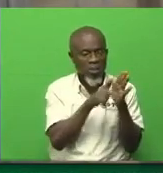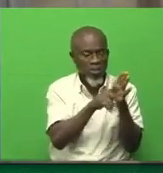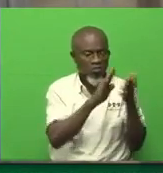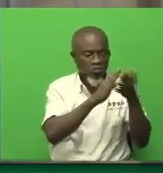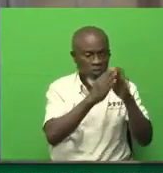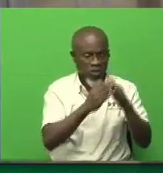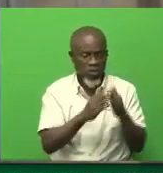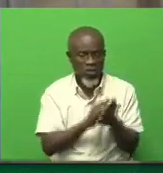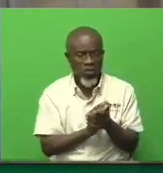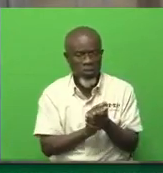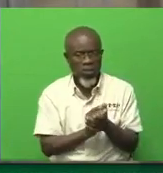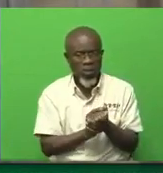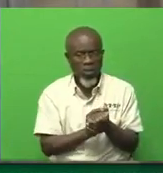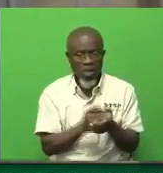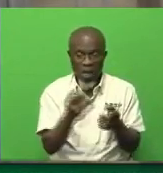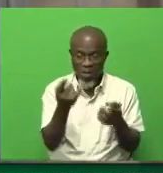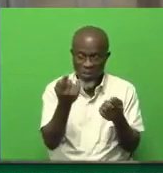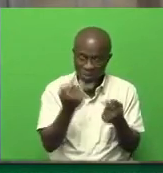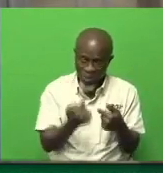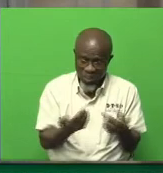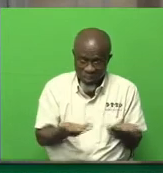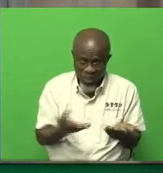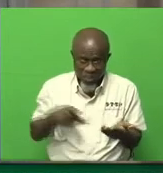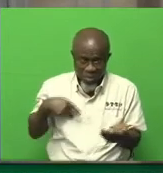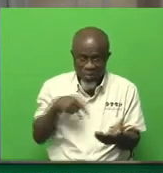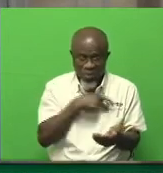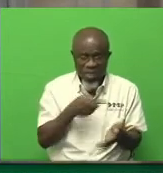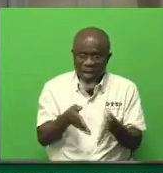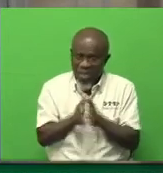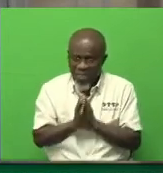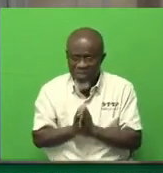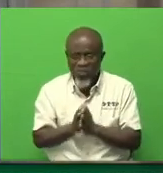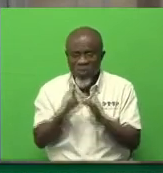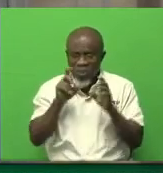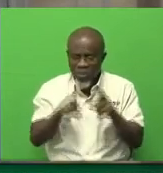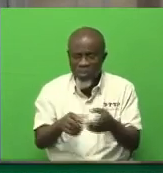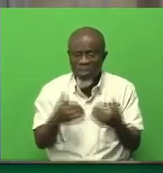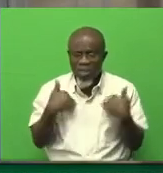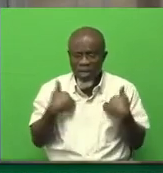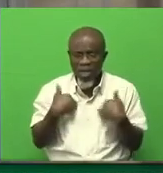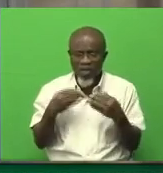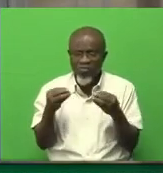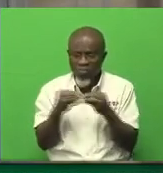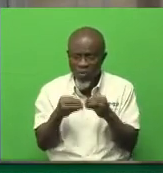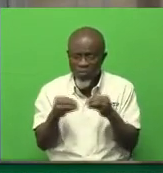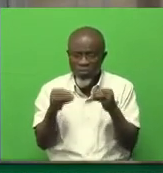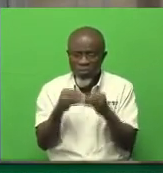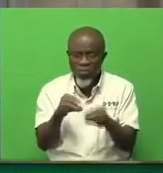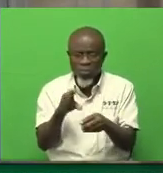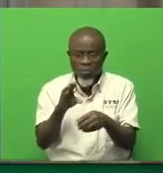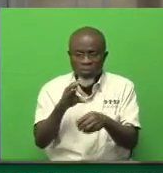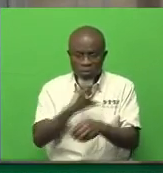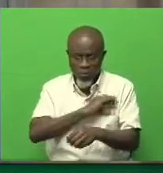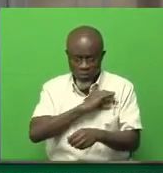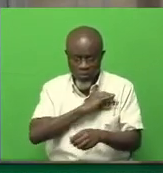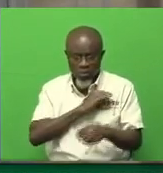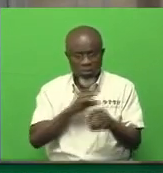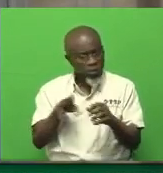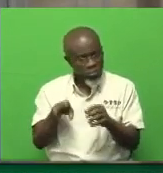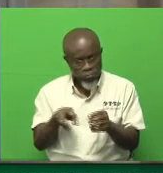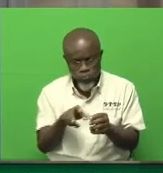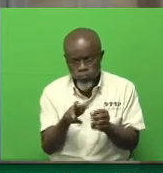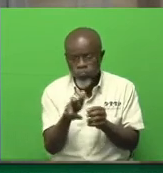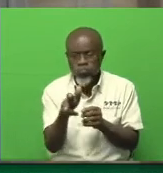increased police patrols the construction of our police force CCTV cameras and other measures